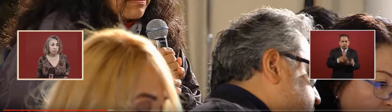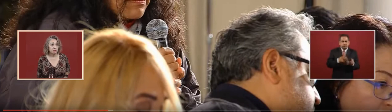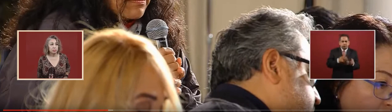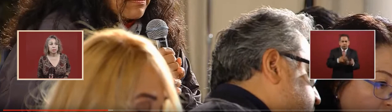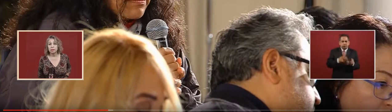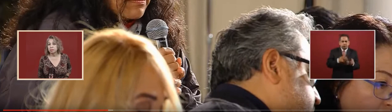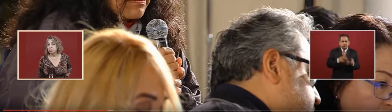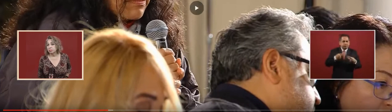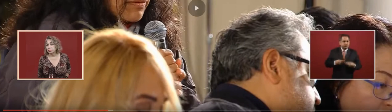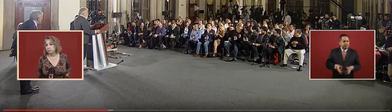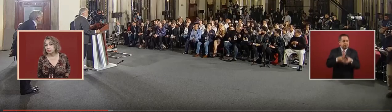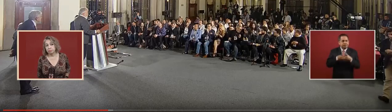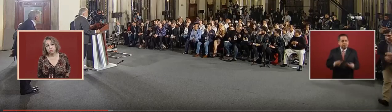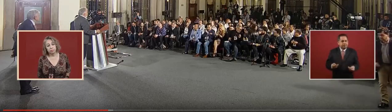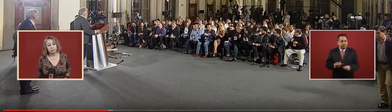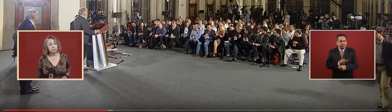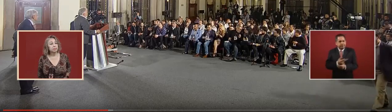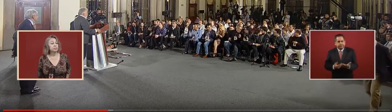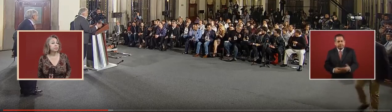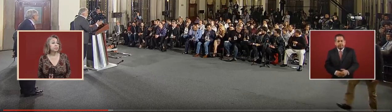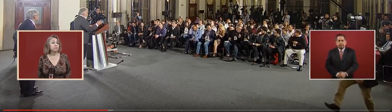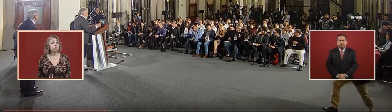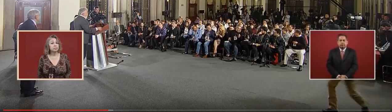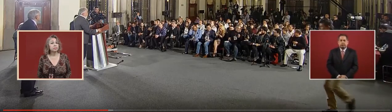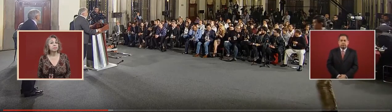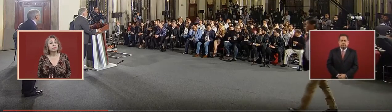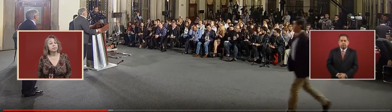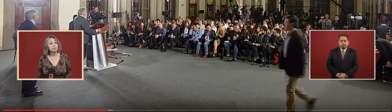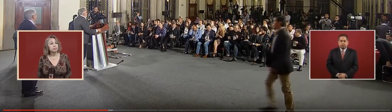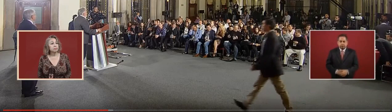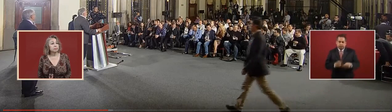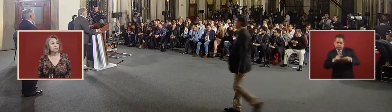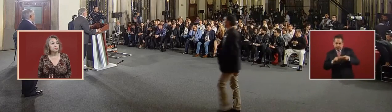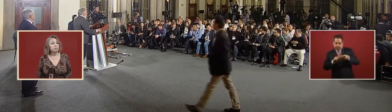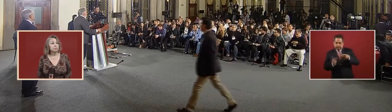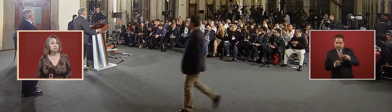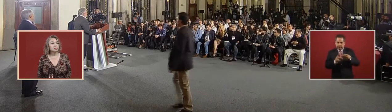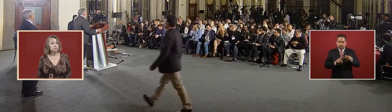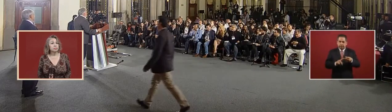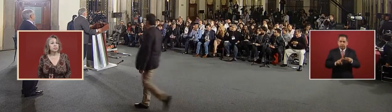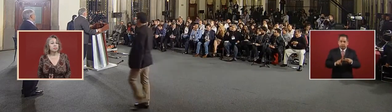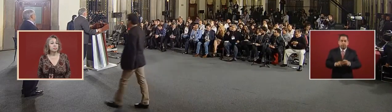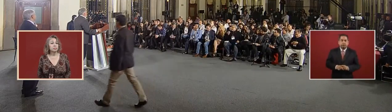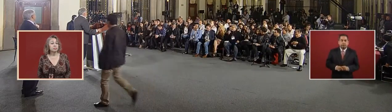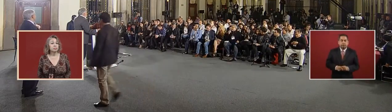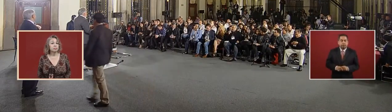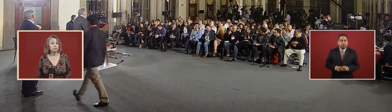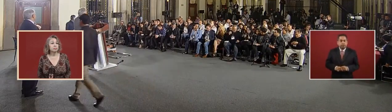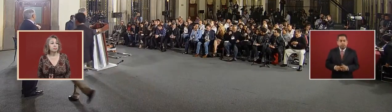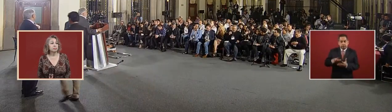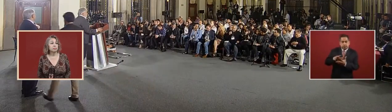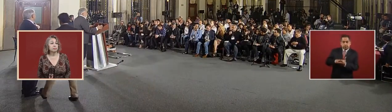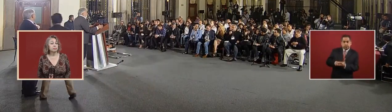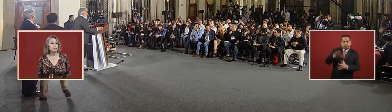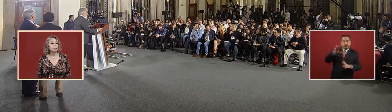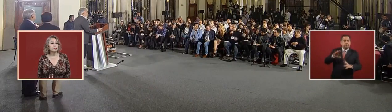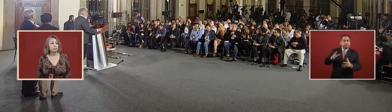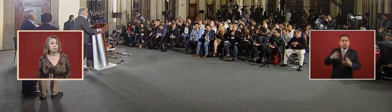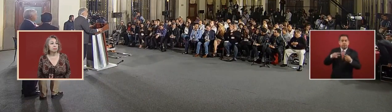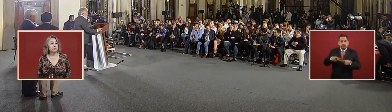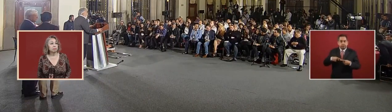Mexico? Por favor. Bueno, empezando por la última pregunta, evidentemente la mayor parte de la desaparición de personas